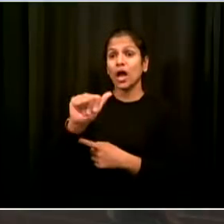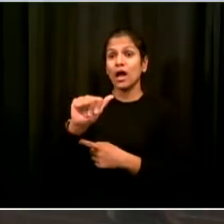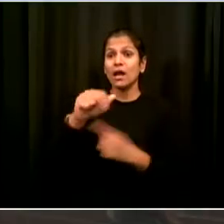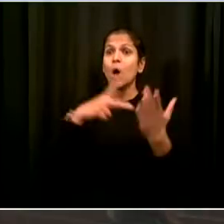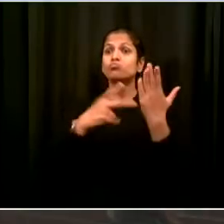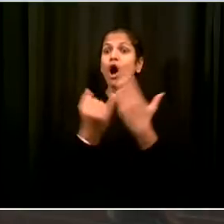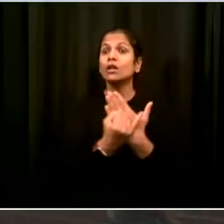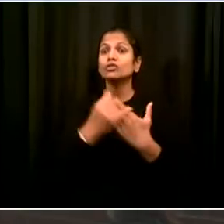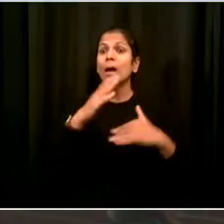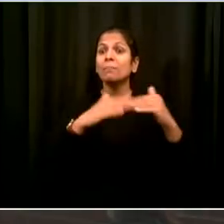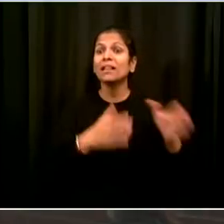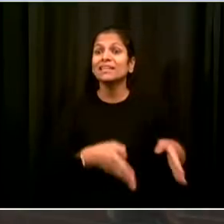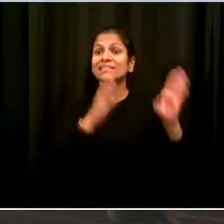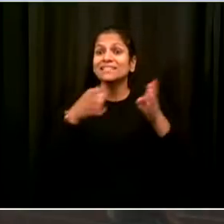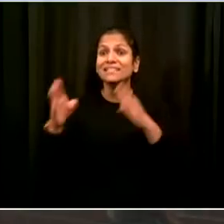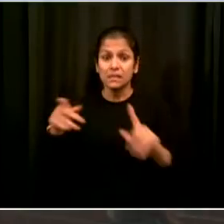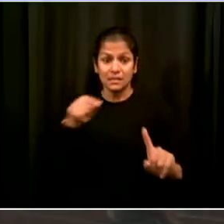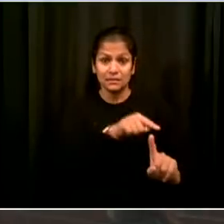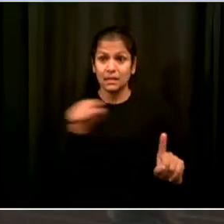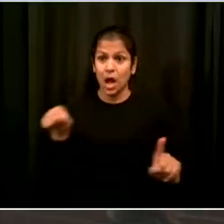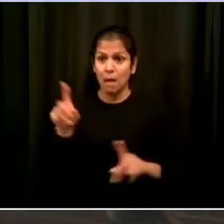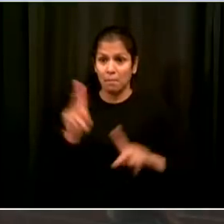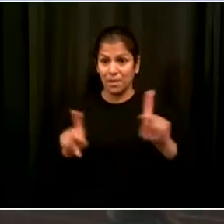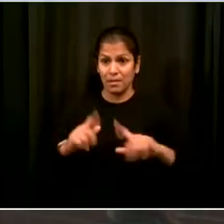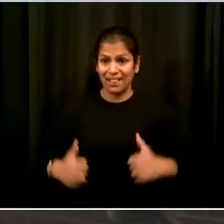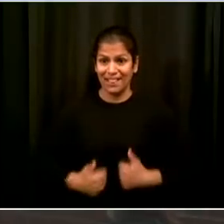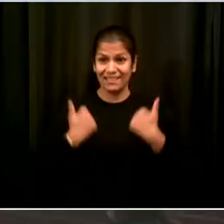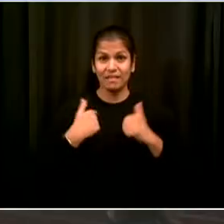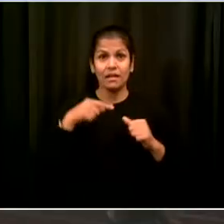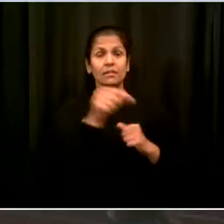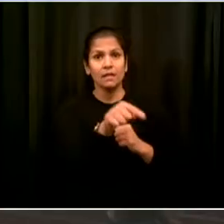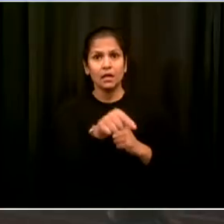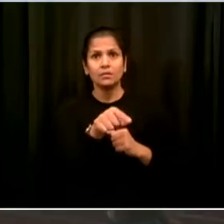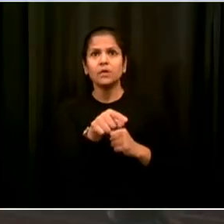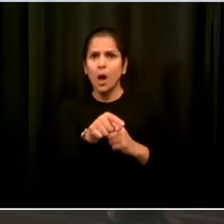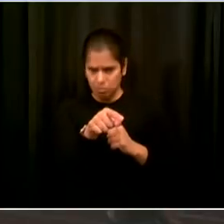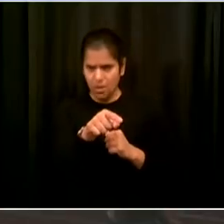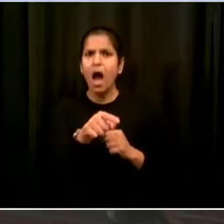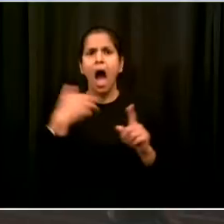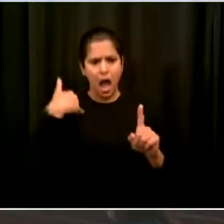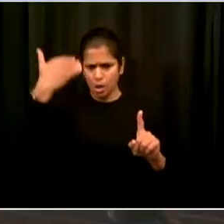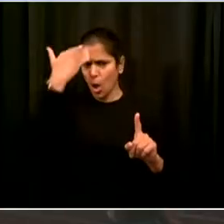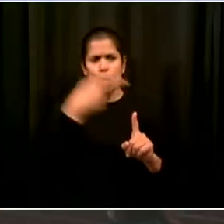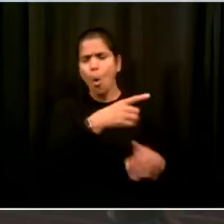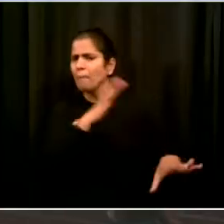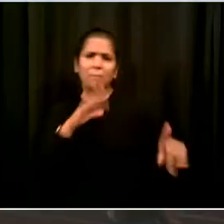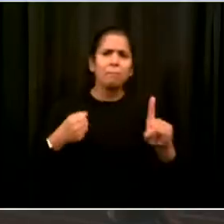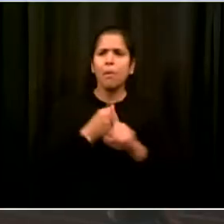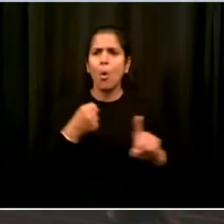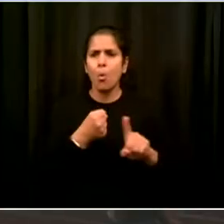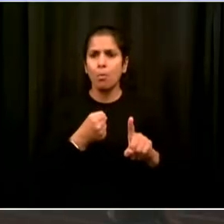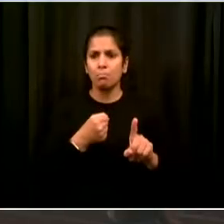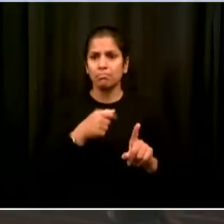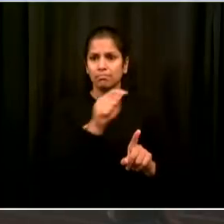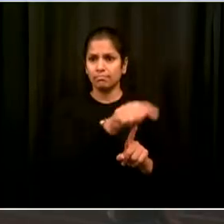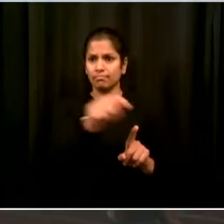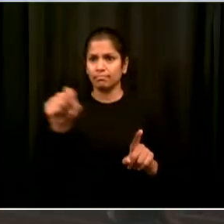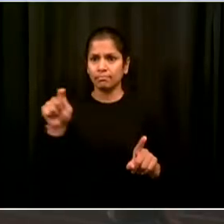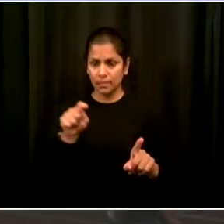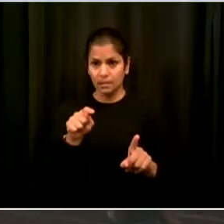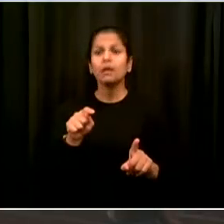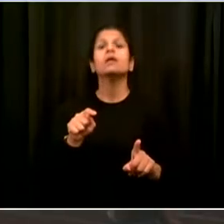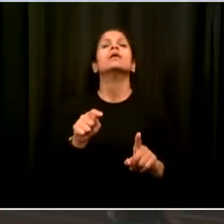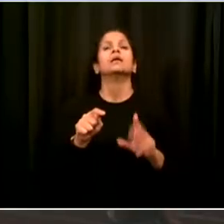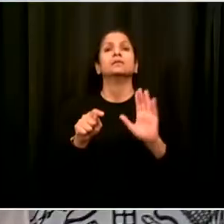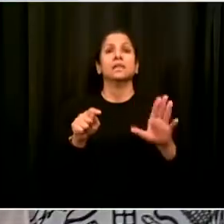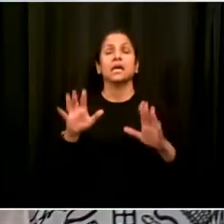distribution focuses on them as well. So this is going to be a Herculean effort, and we're going to talk about the ways that we make